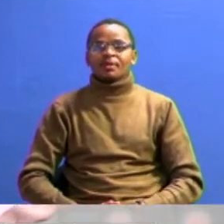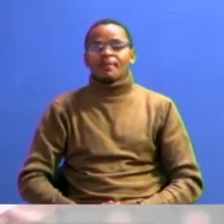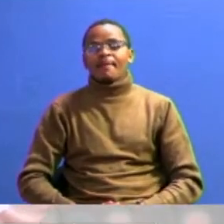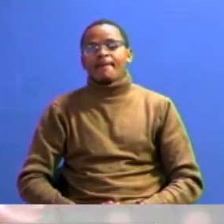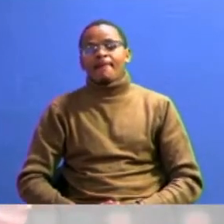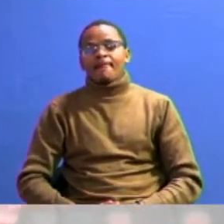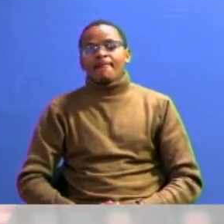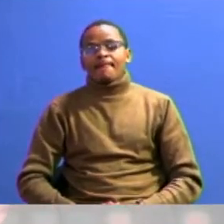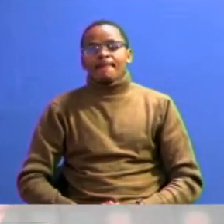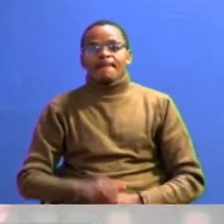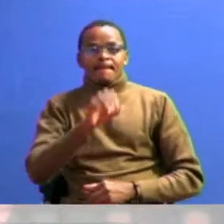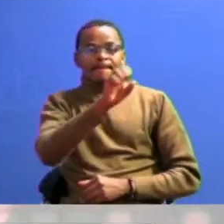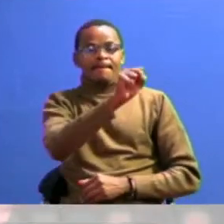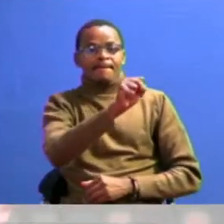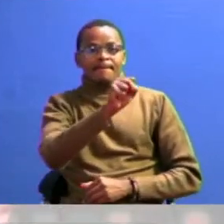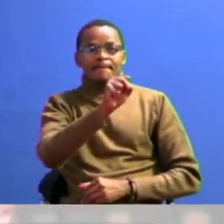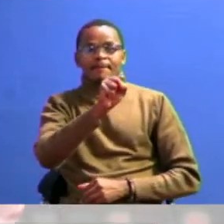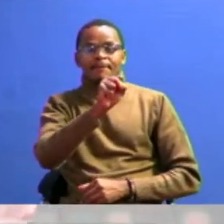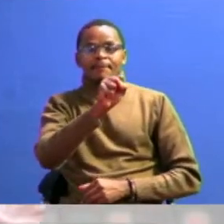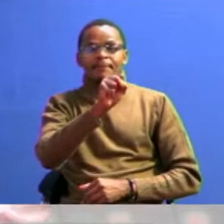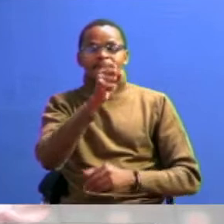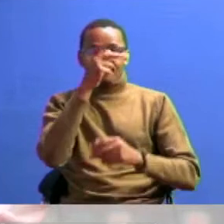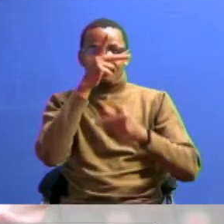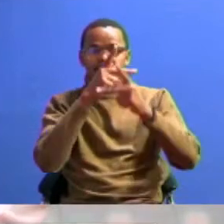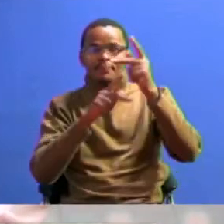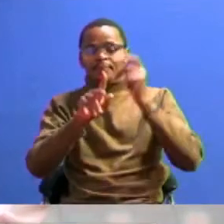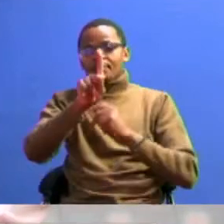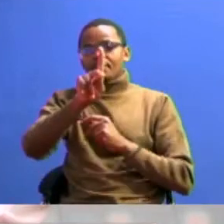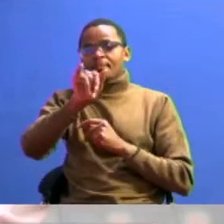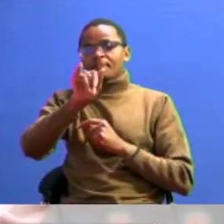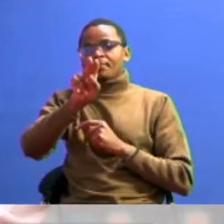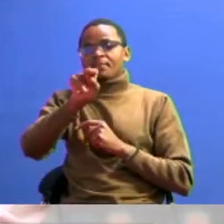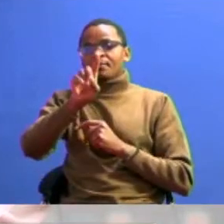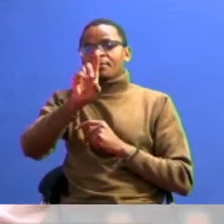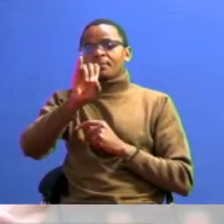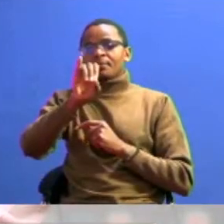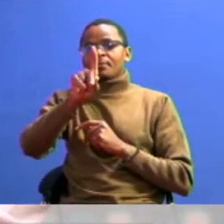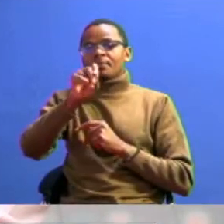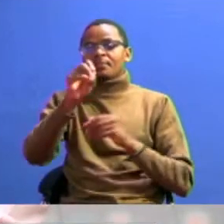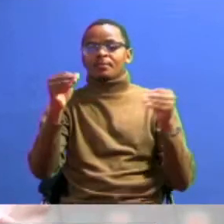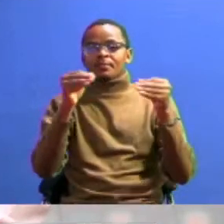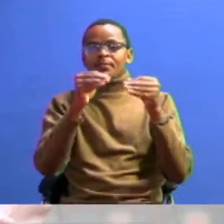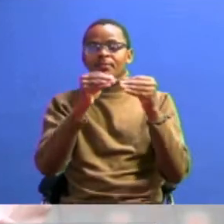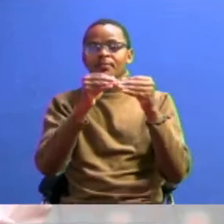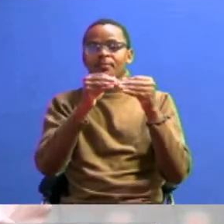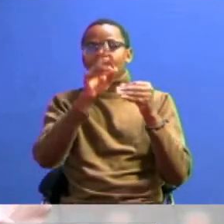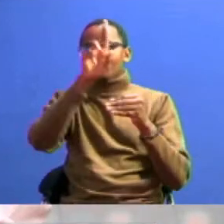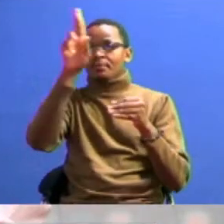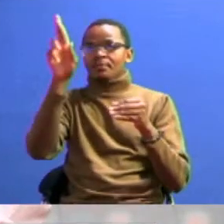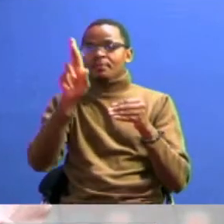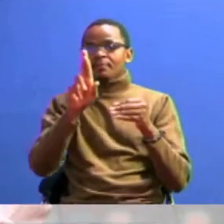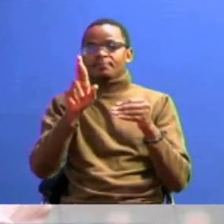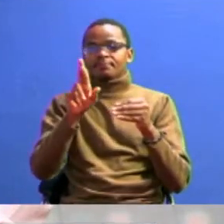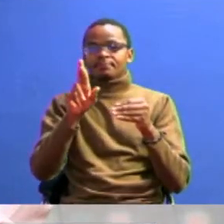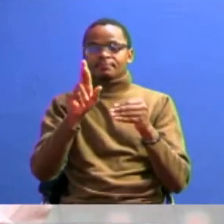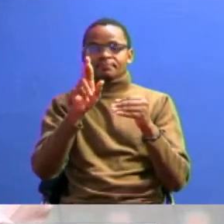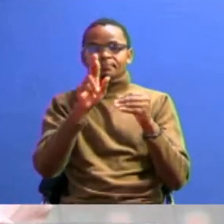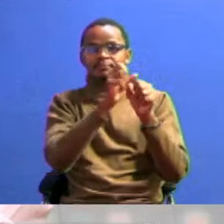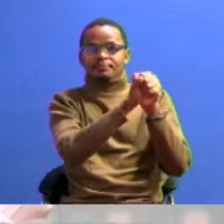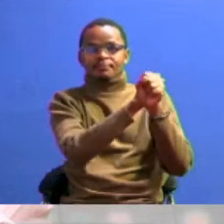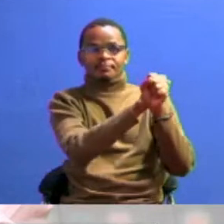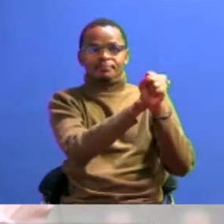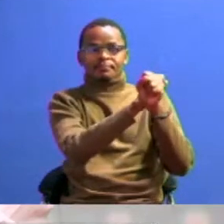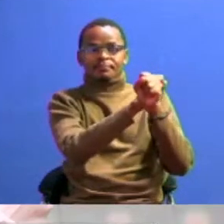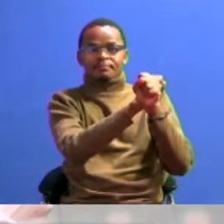The Cabinet Secretary for Interior, Professor Kithure Kindiki, has today held a joint meeting of the Rift Valley Regional Security and